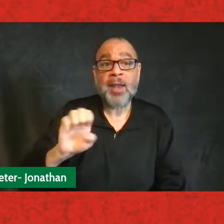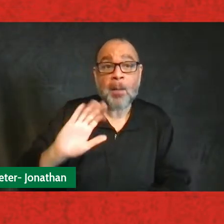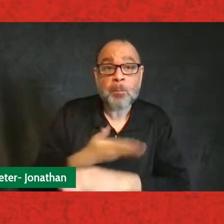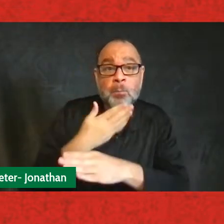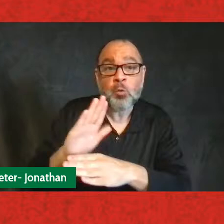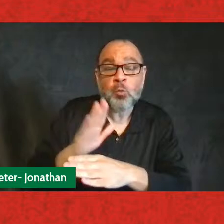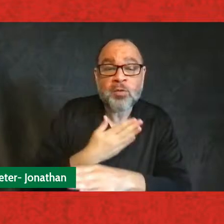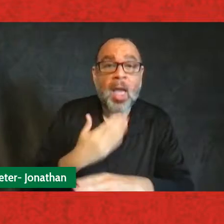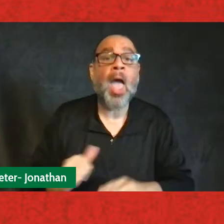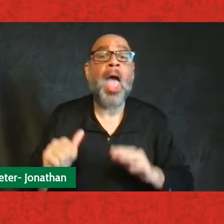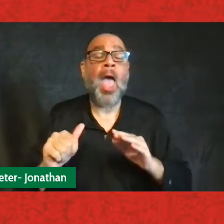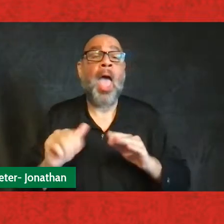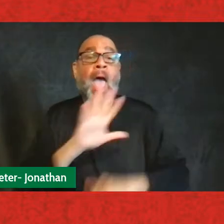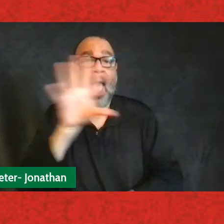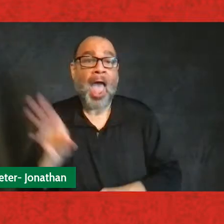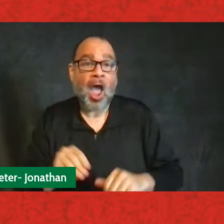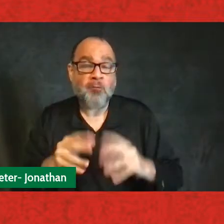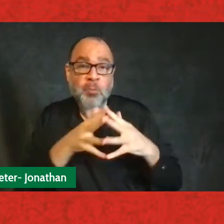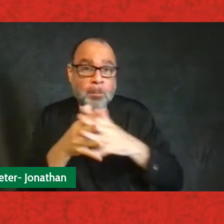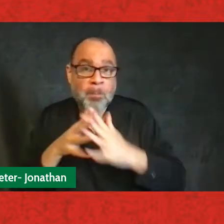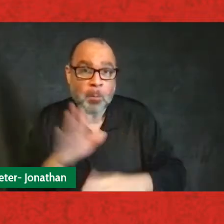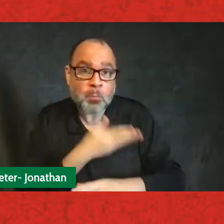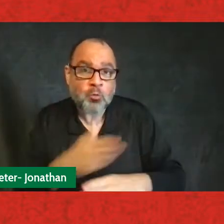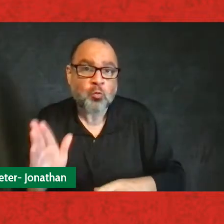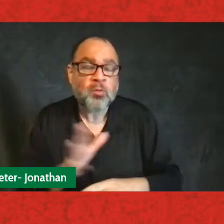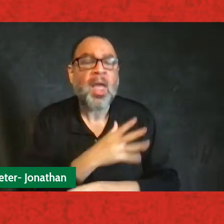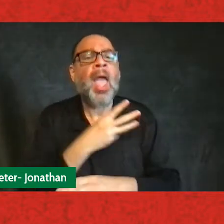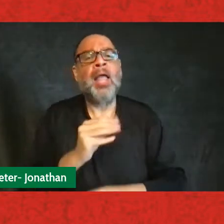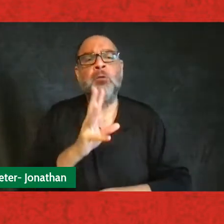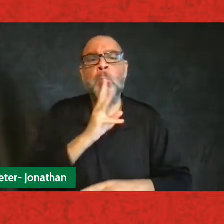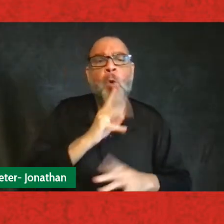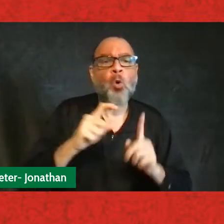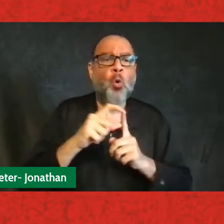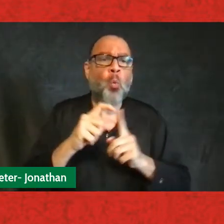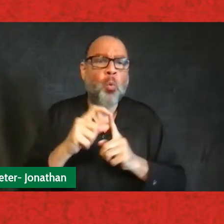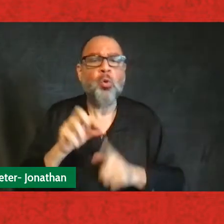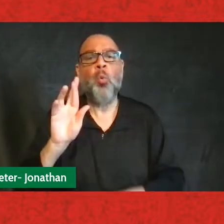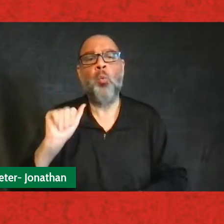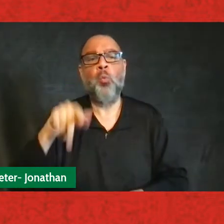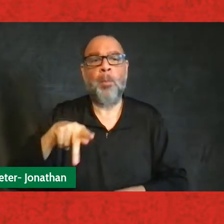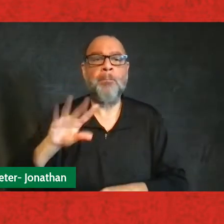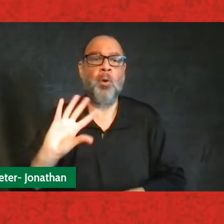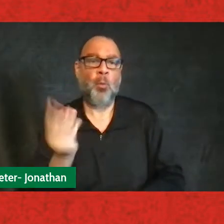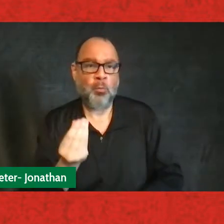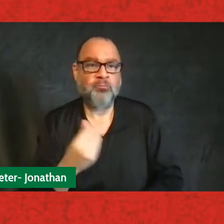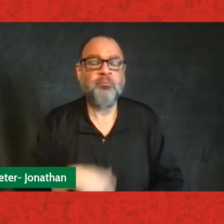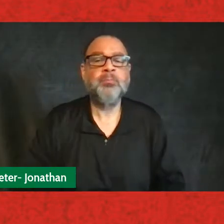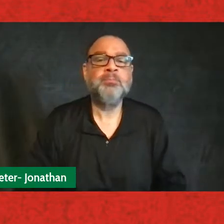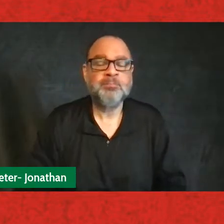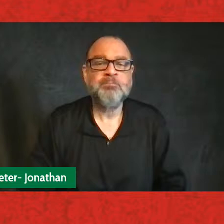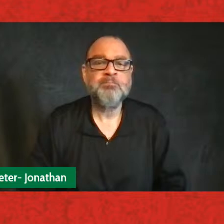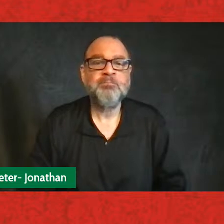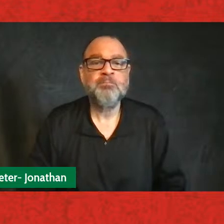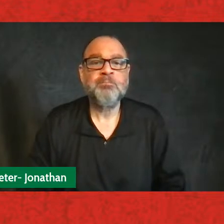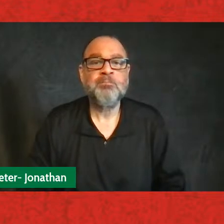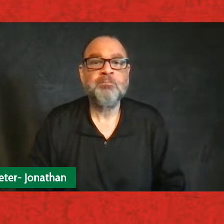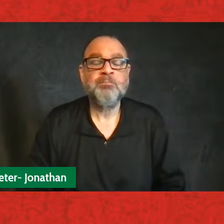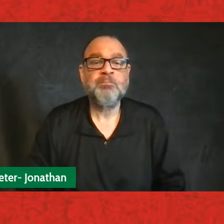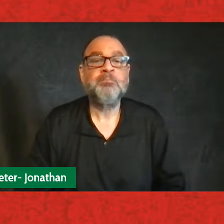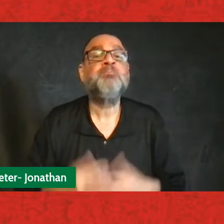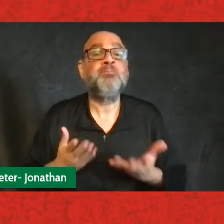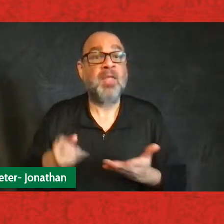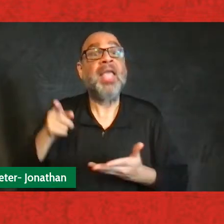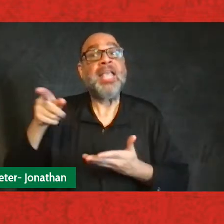word rap popular culture. In 2018, he was inducted into the College